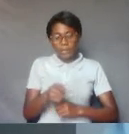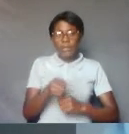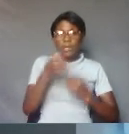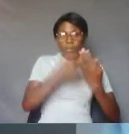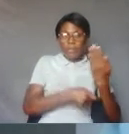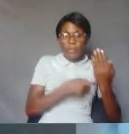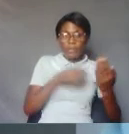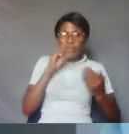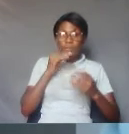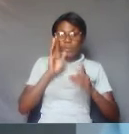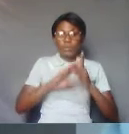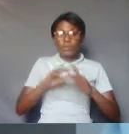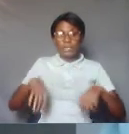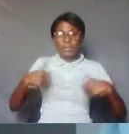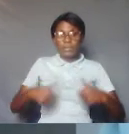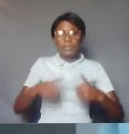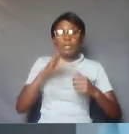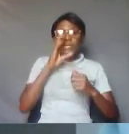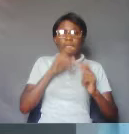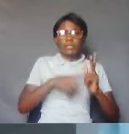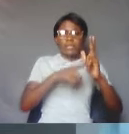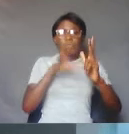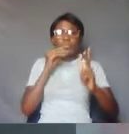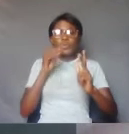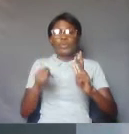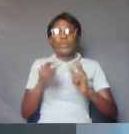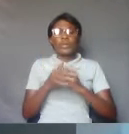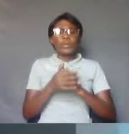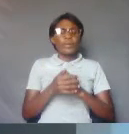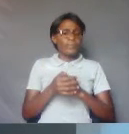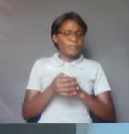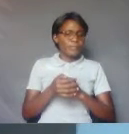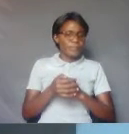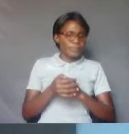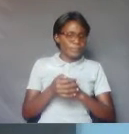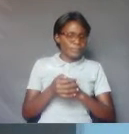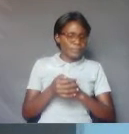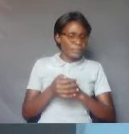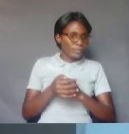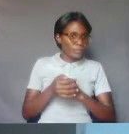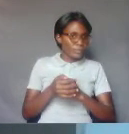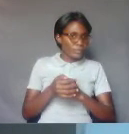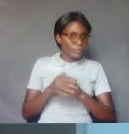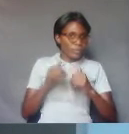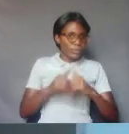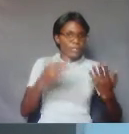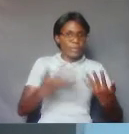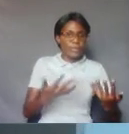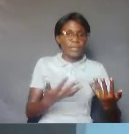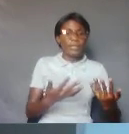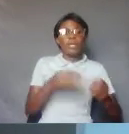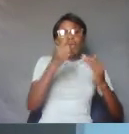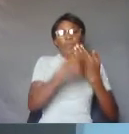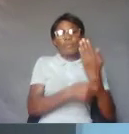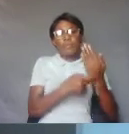Bible healing narratives of Jesus, one of the key sort of insights from a man called John Hull, who was